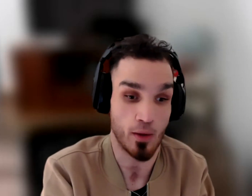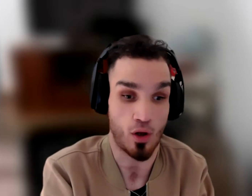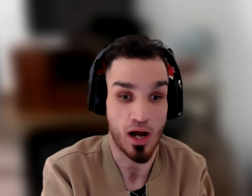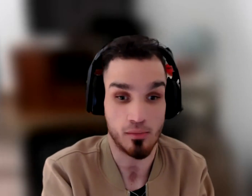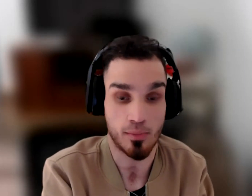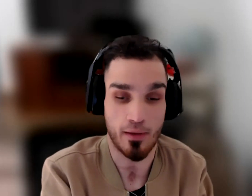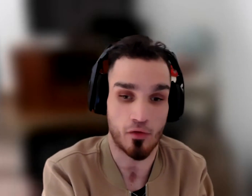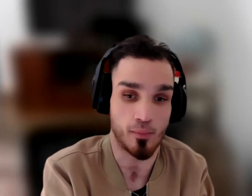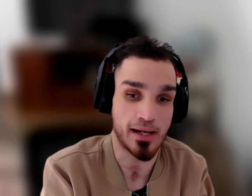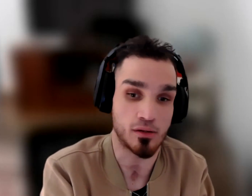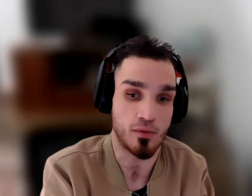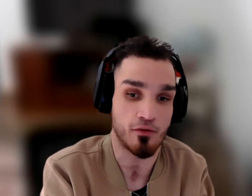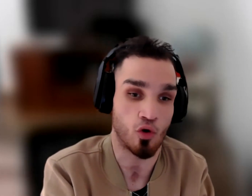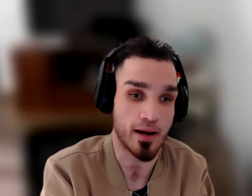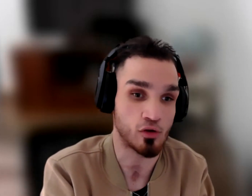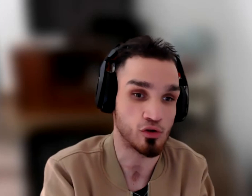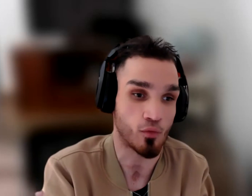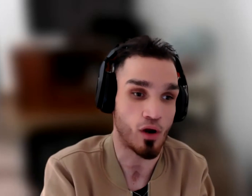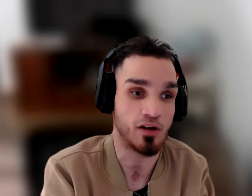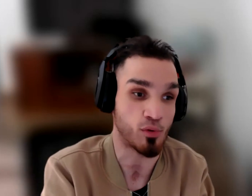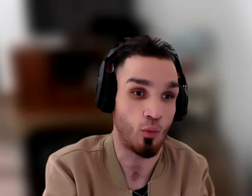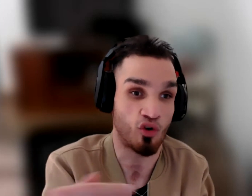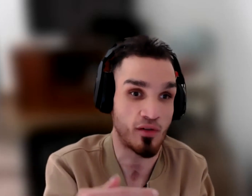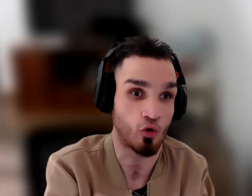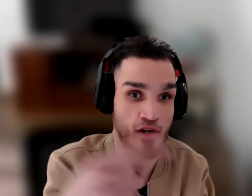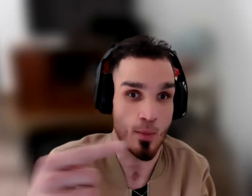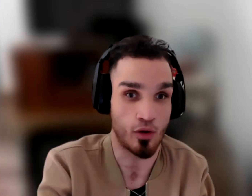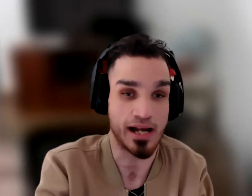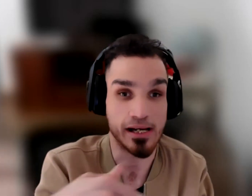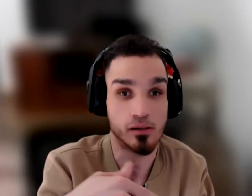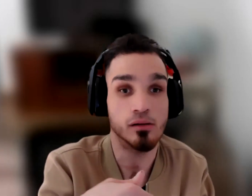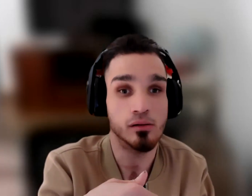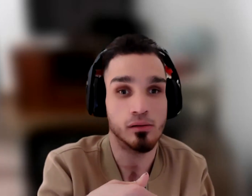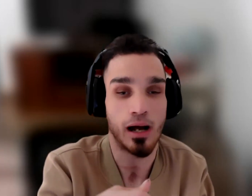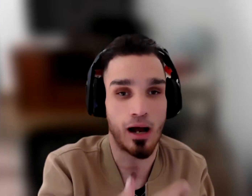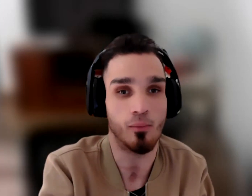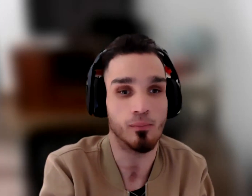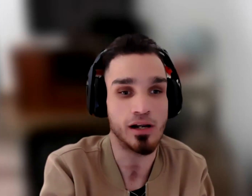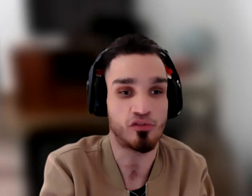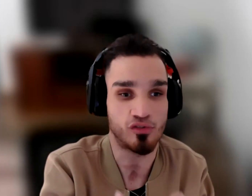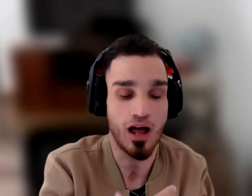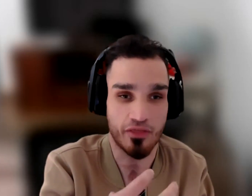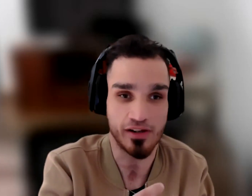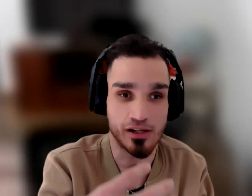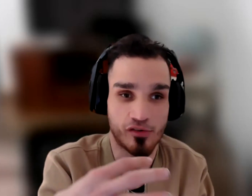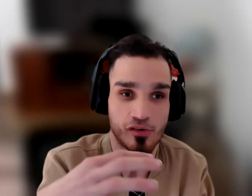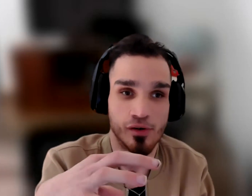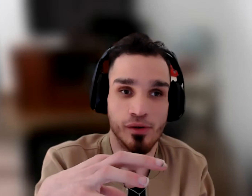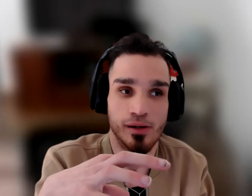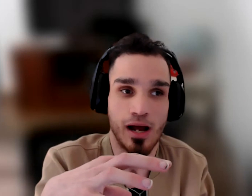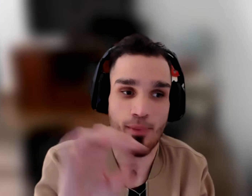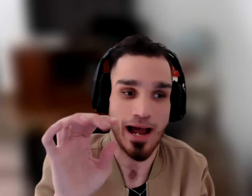put it on the line, but that doesn't mean they've automatically got the right to bring the washing that's already on the line in. I think